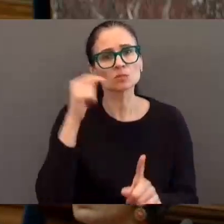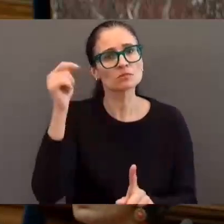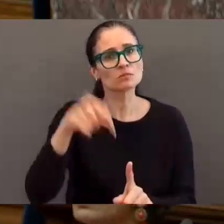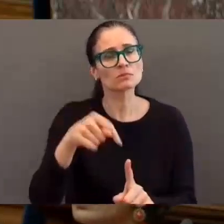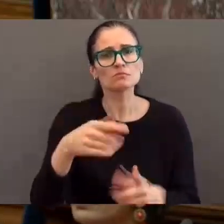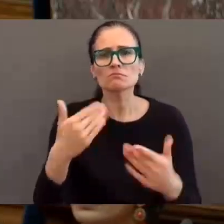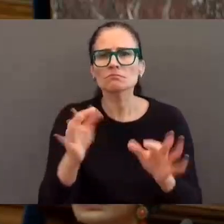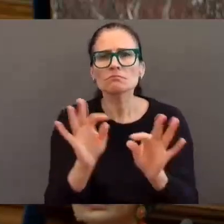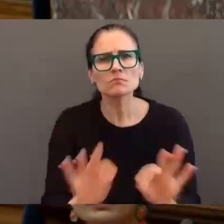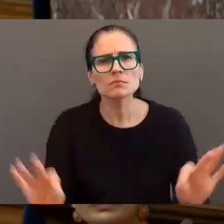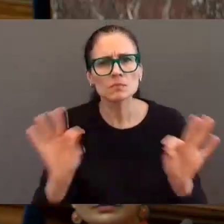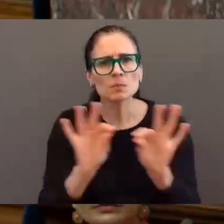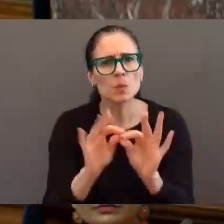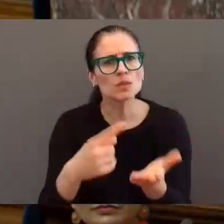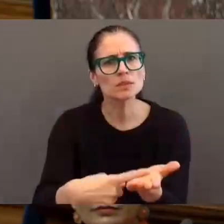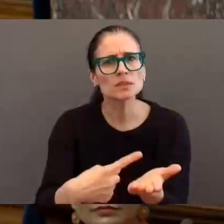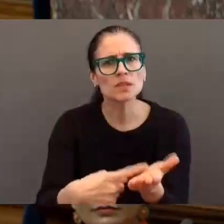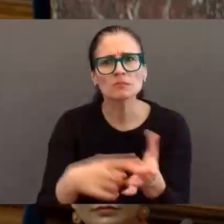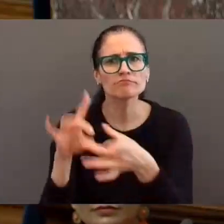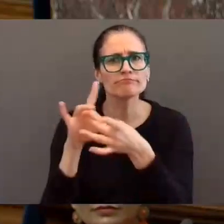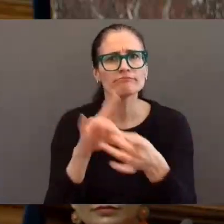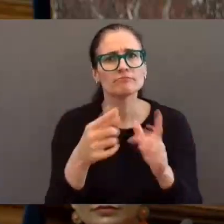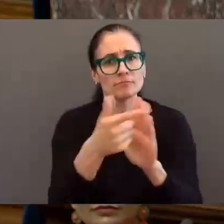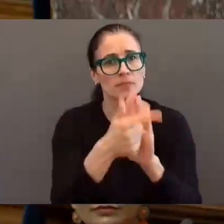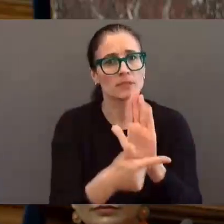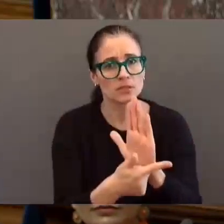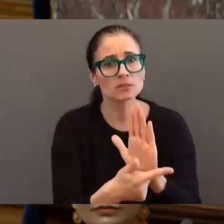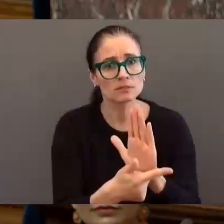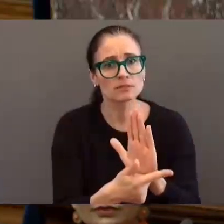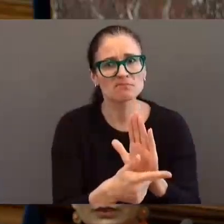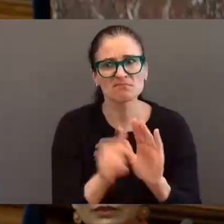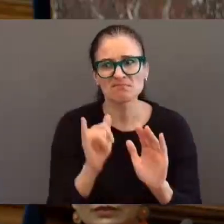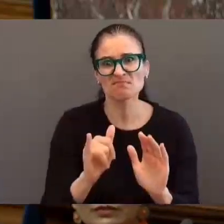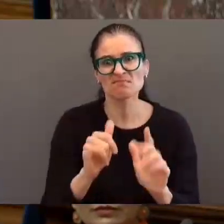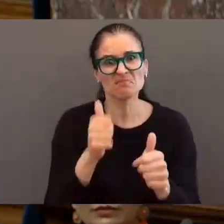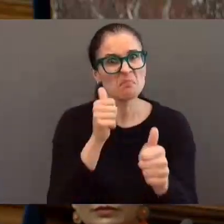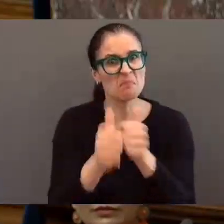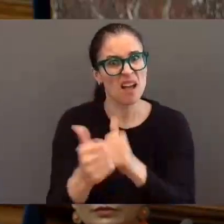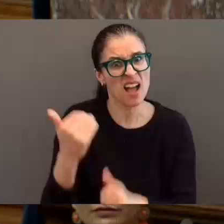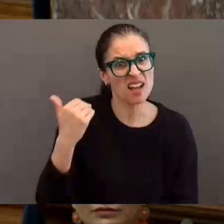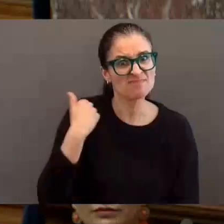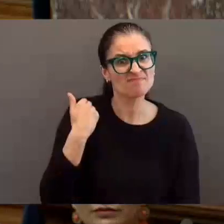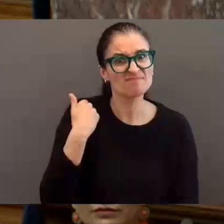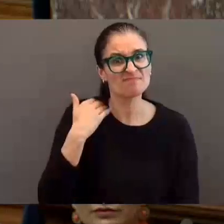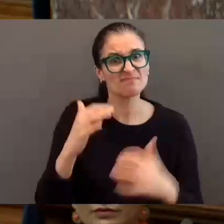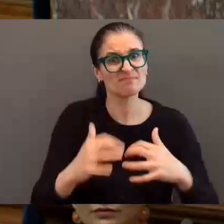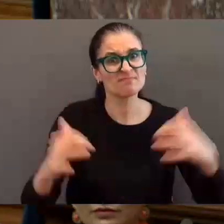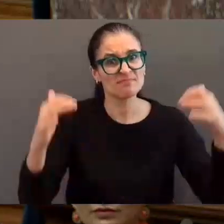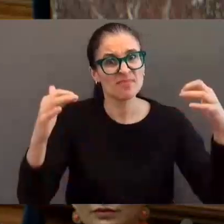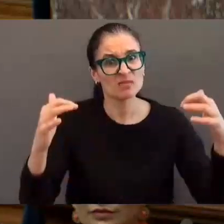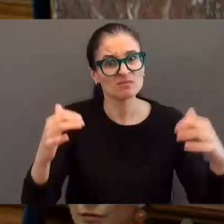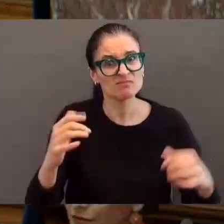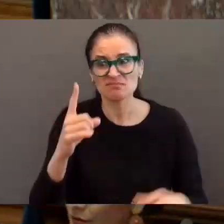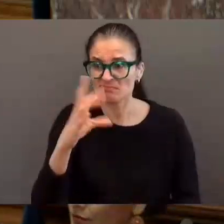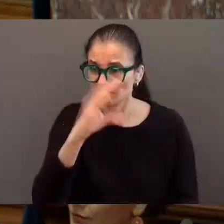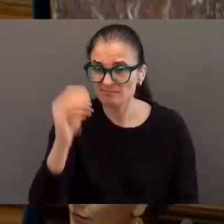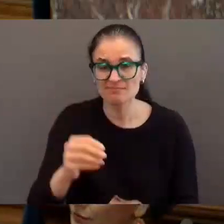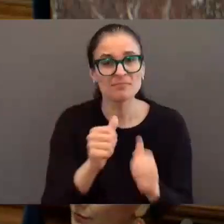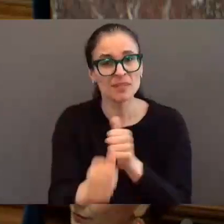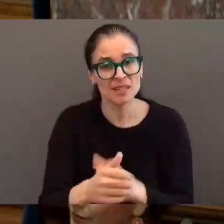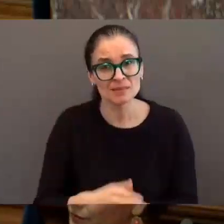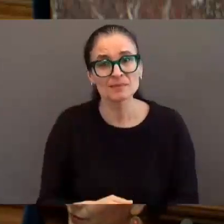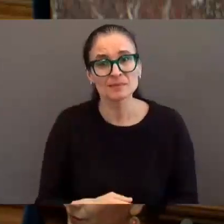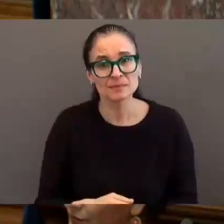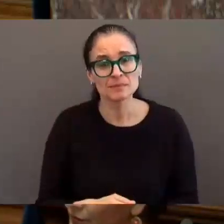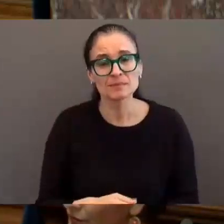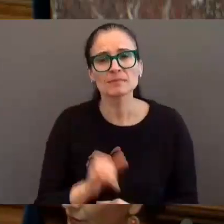that was passed unanimously in this House and that continues to be a focus and priority for this